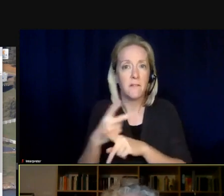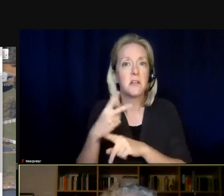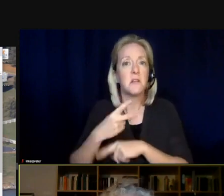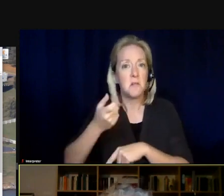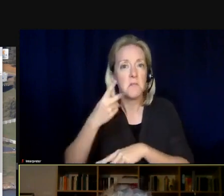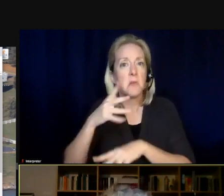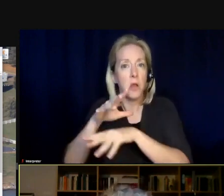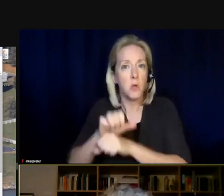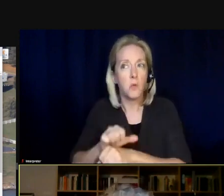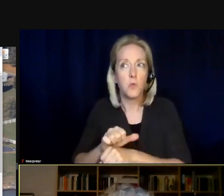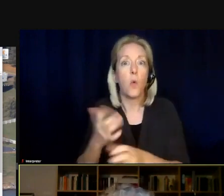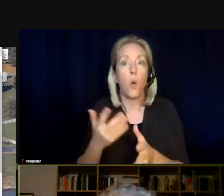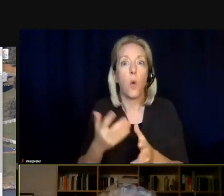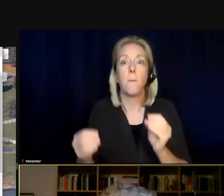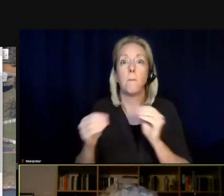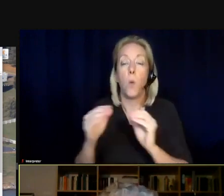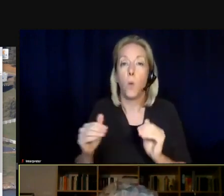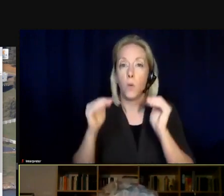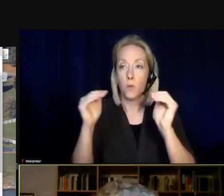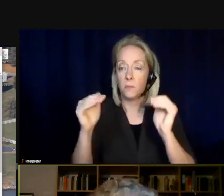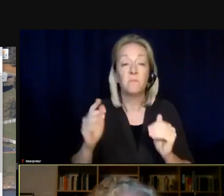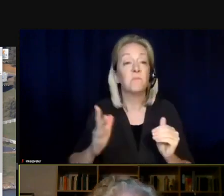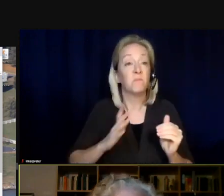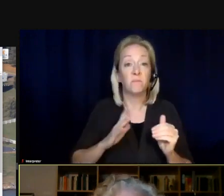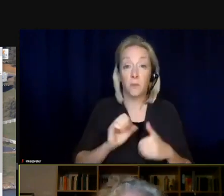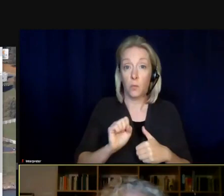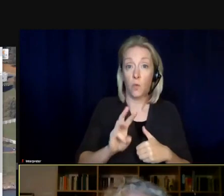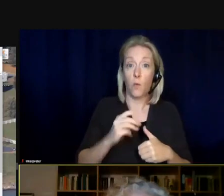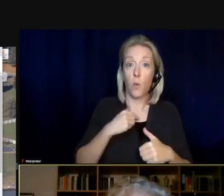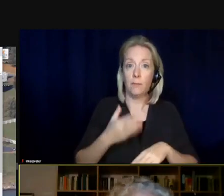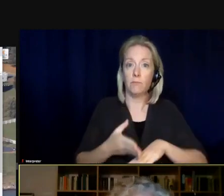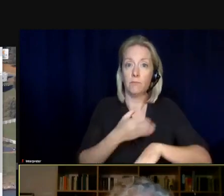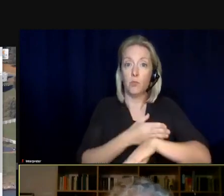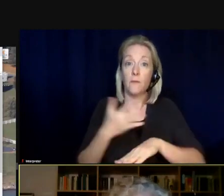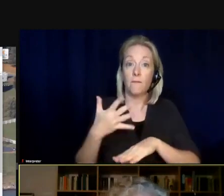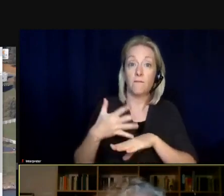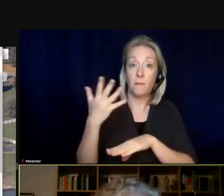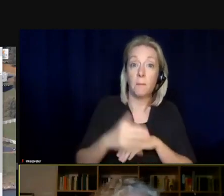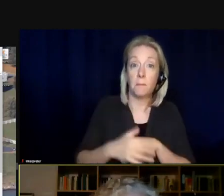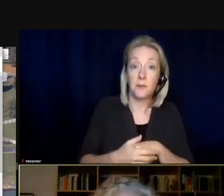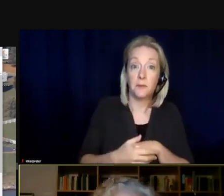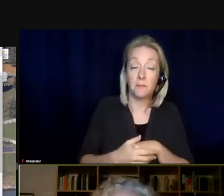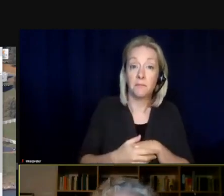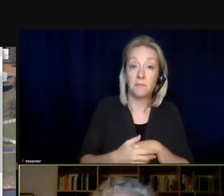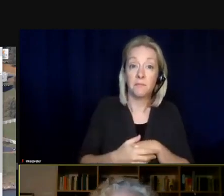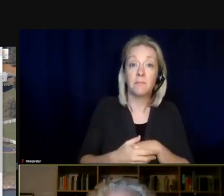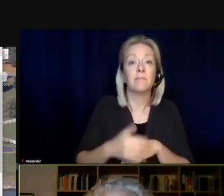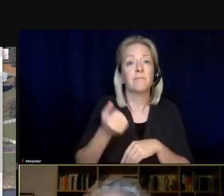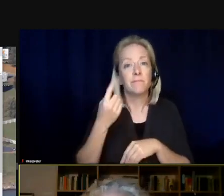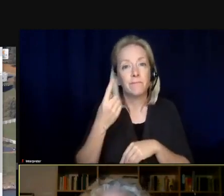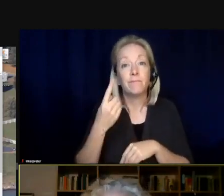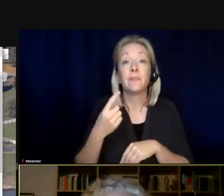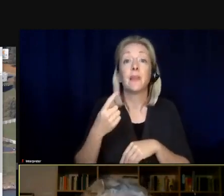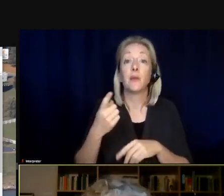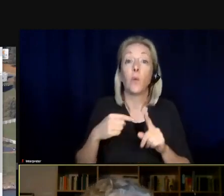same. So we upgraded 5 times. And each time, unfortunately, our customers had to buy